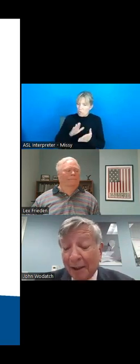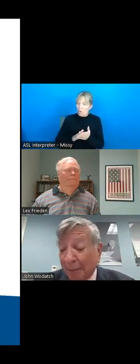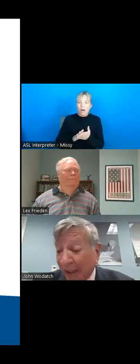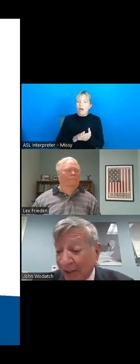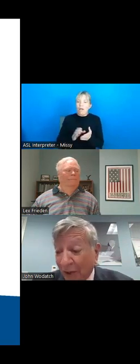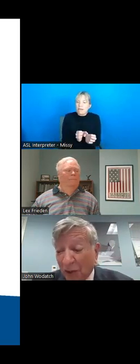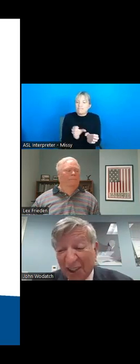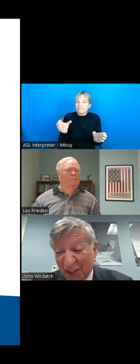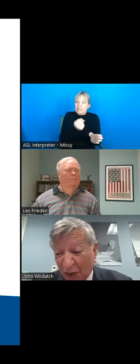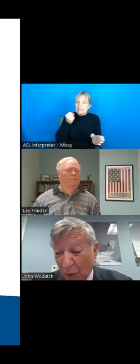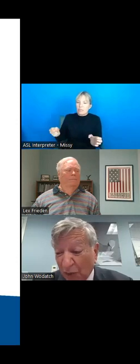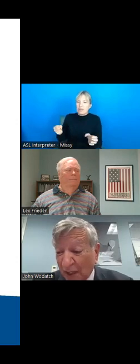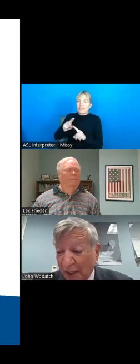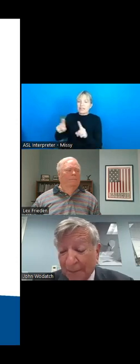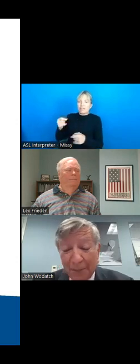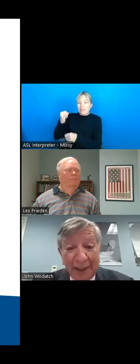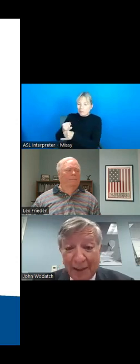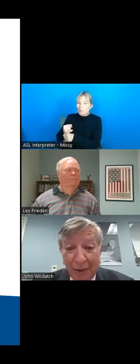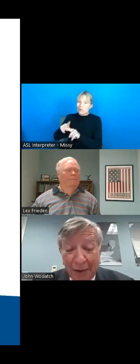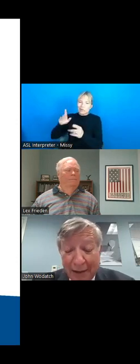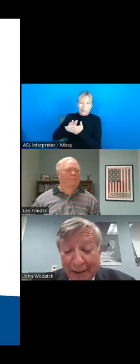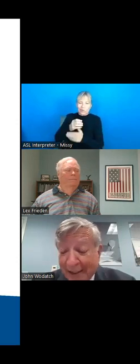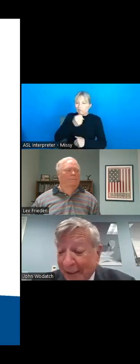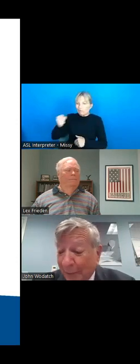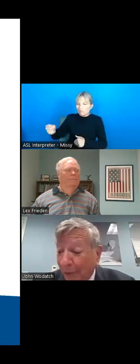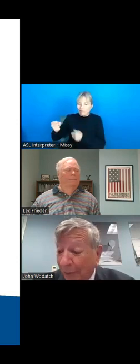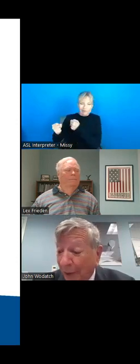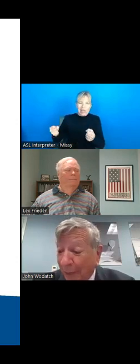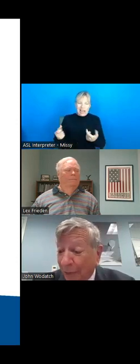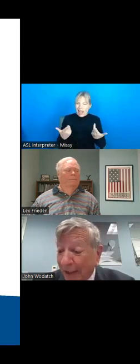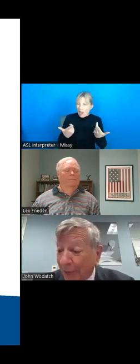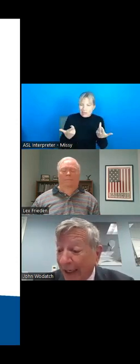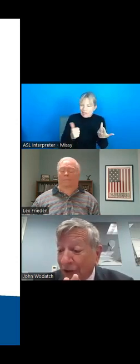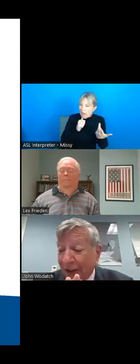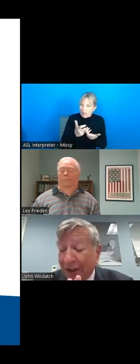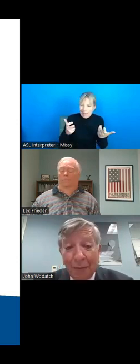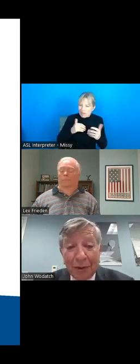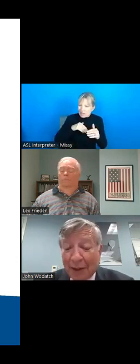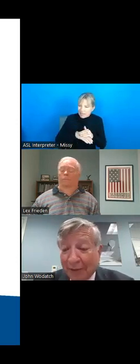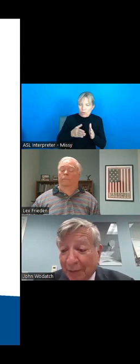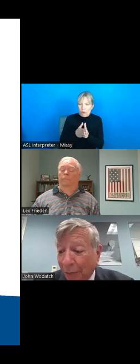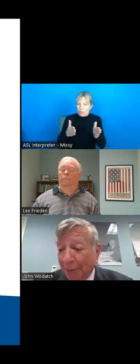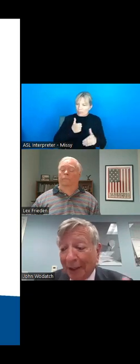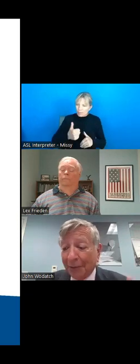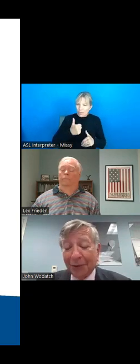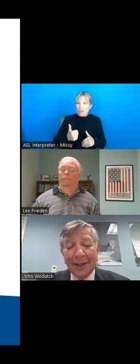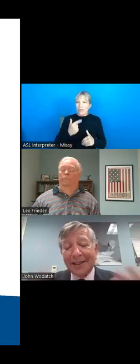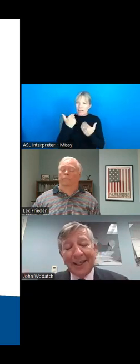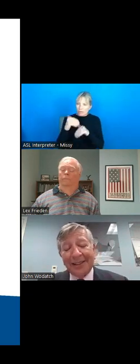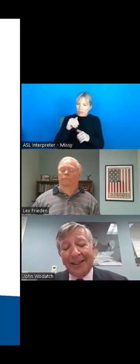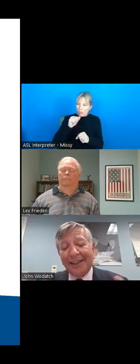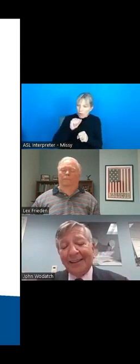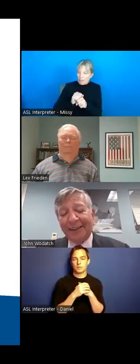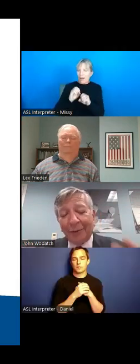separate institutions and schools. Little accessible public transportation, restrictive employment